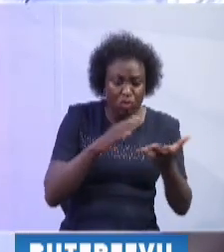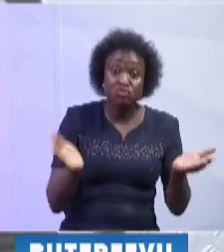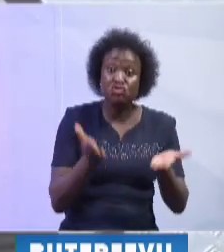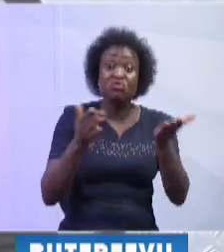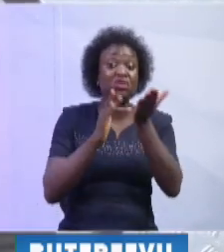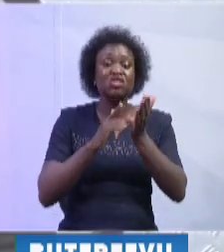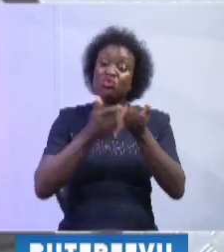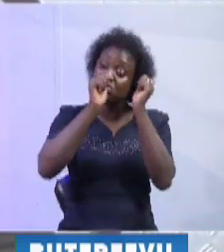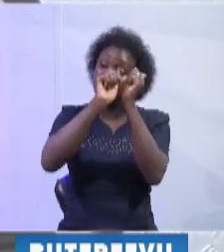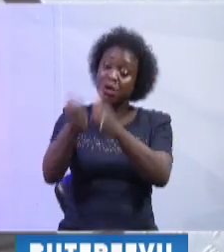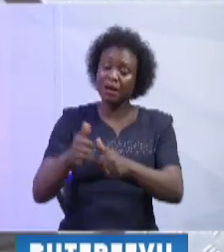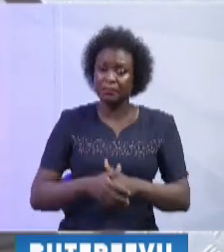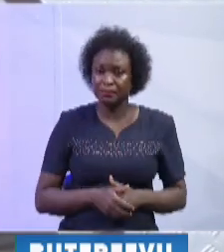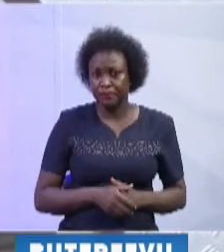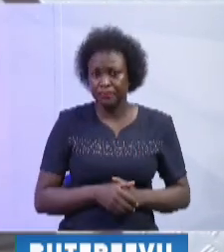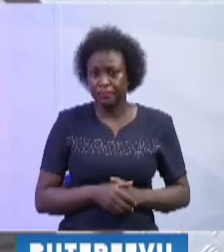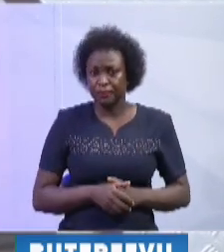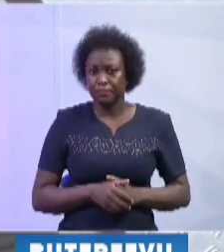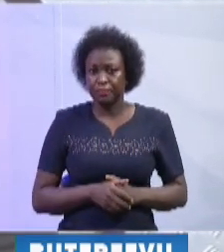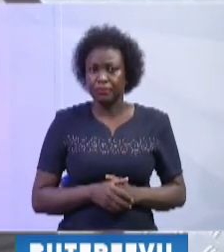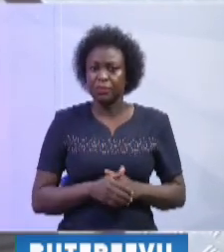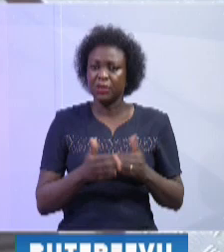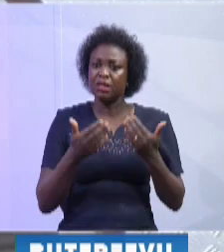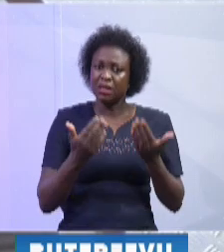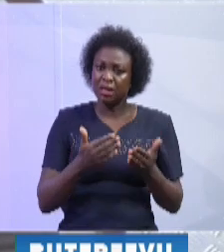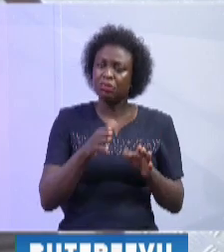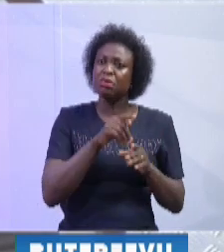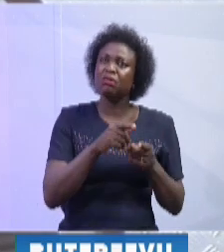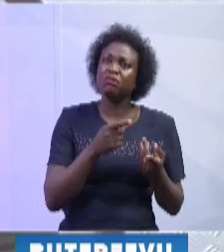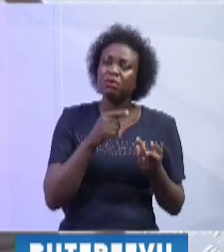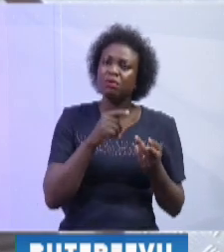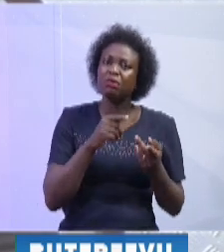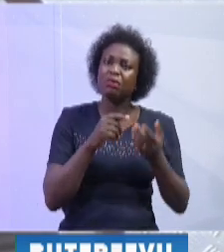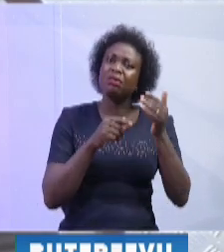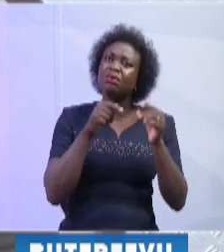byabwe. Omwana yali agenze Sierra Leone okulwanyisa Ebola yeeyo.